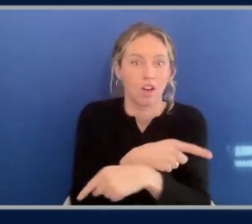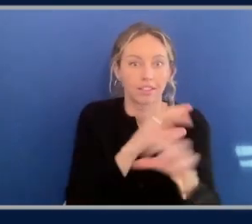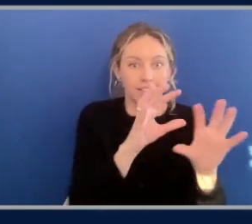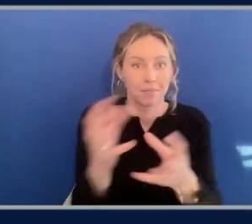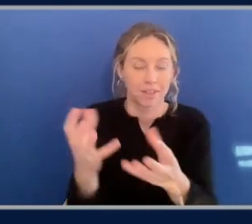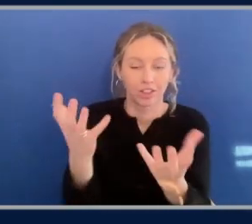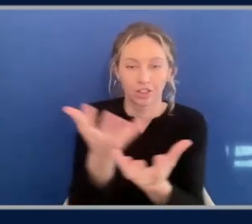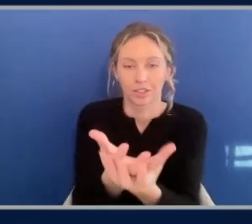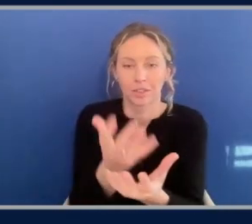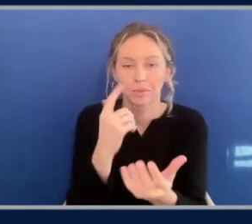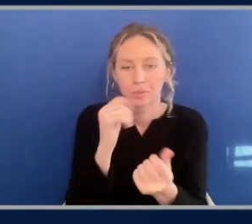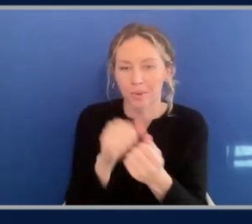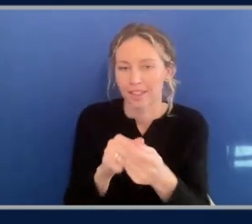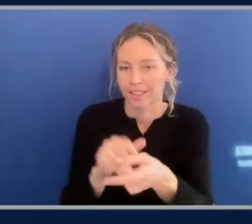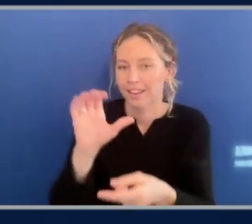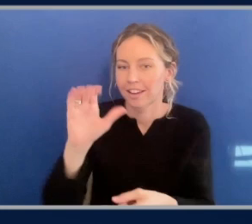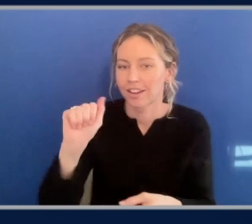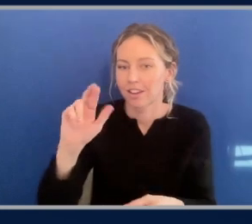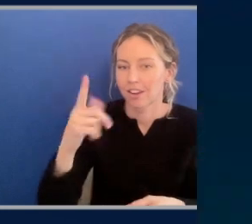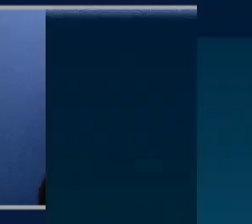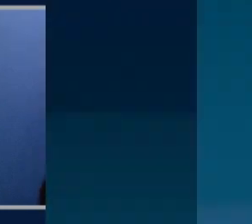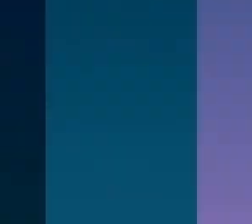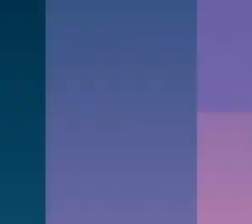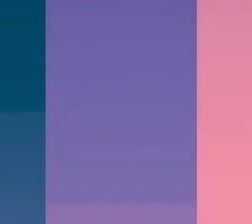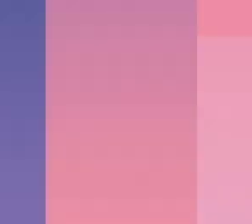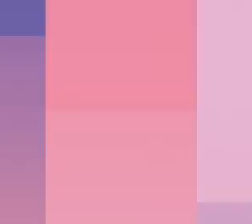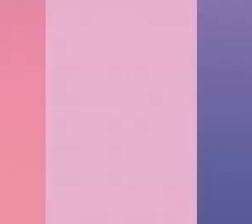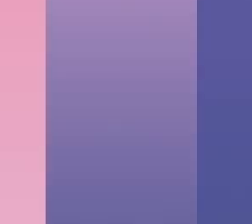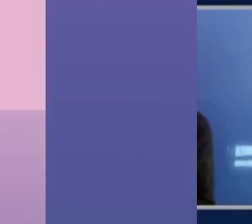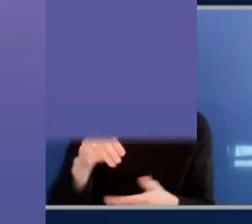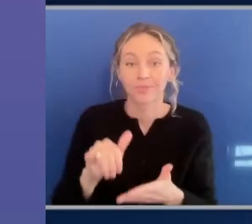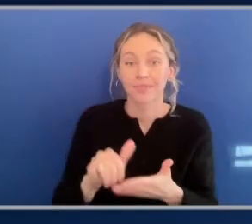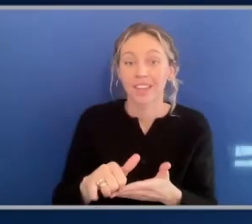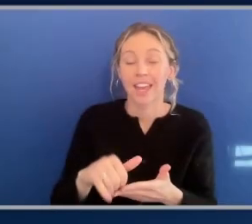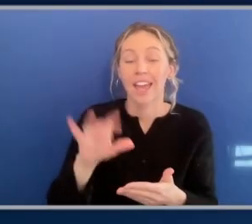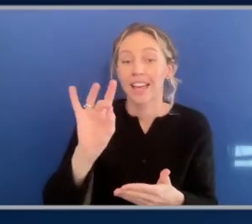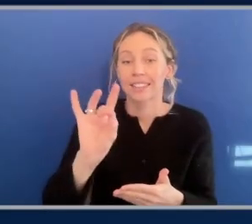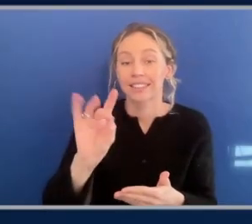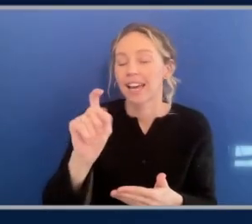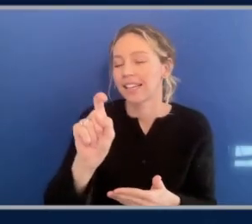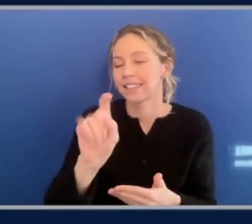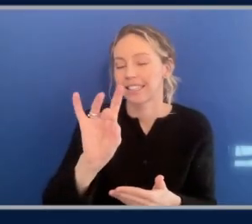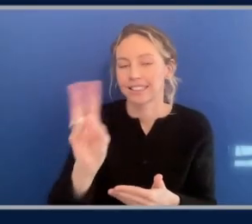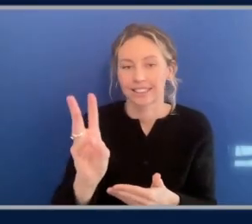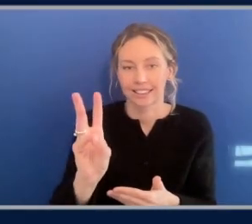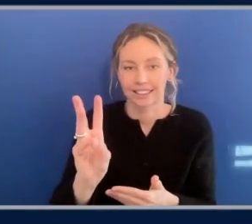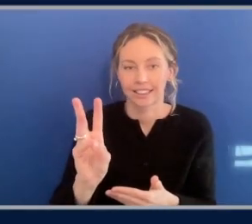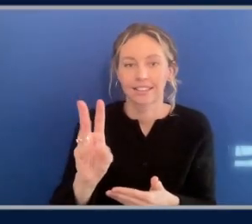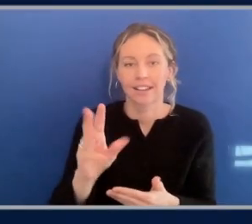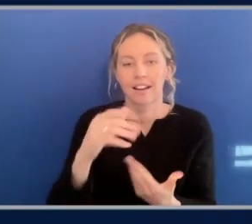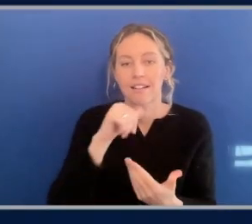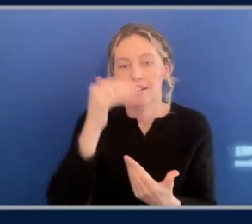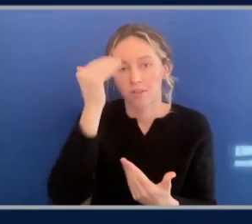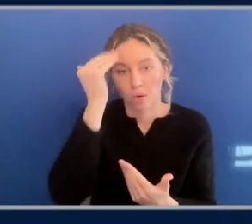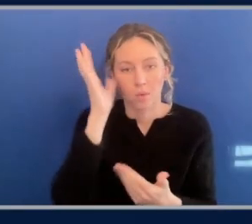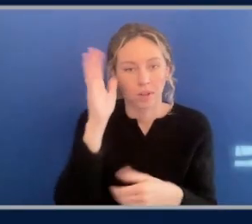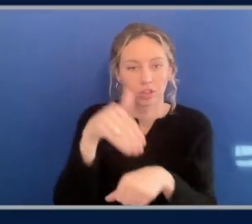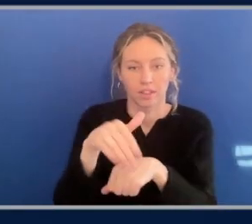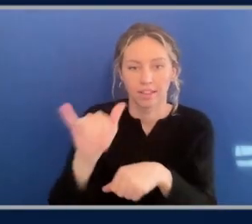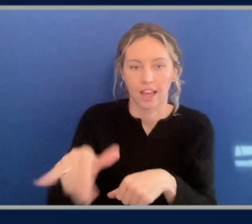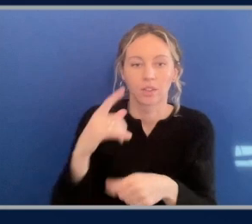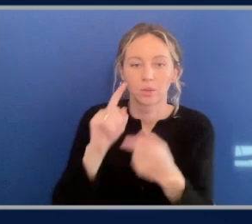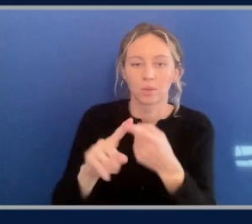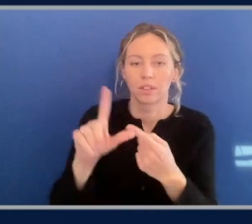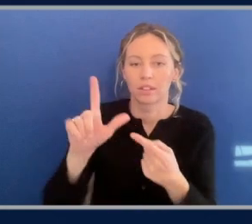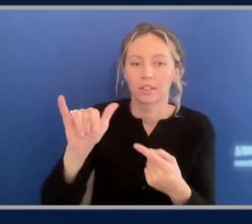Lambda. You can see right here in the target output file, it's got this x86 unknown Linux GNU build. Okay. That's what we're going to ship. Okay, nice. Shall we? Love it. Let's do it,